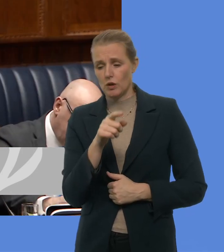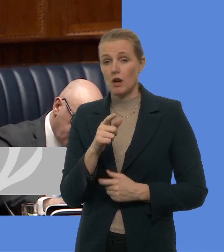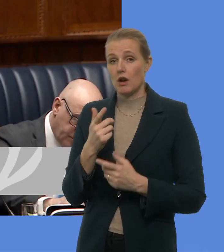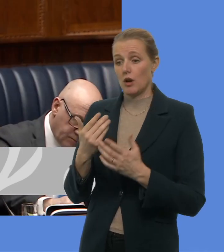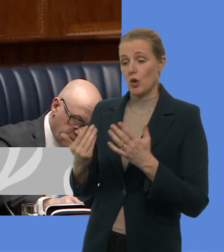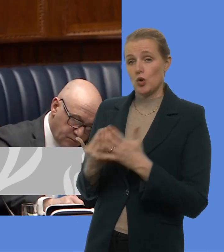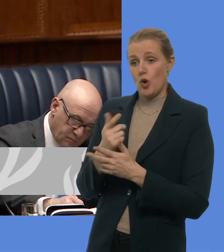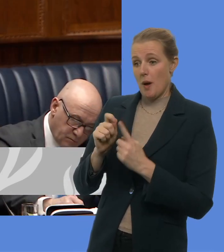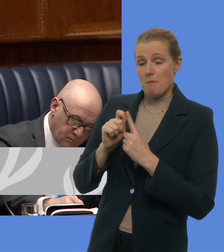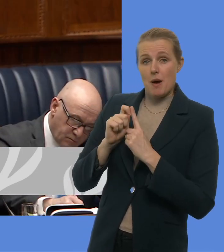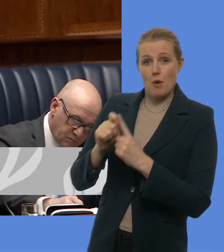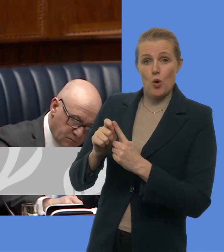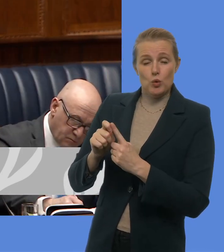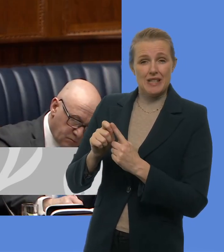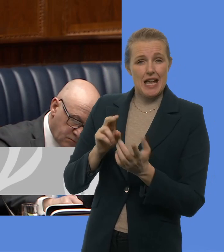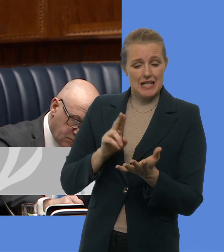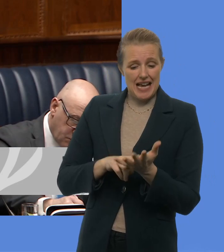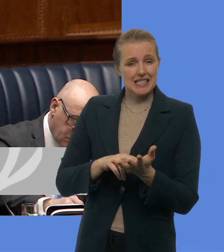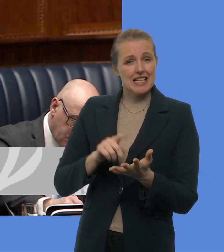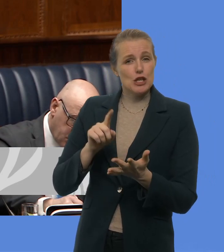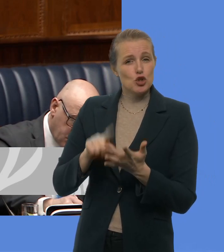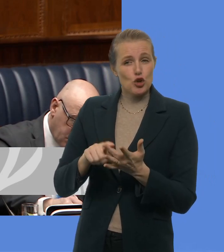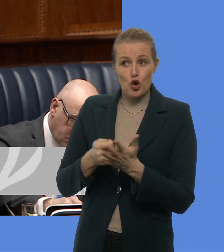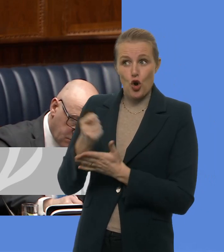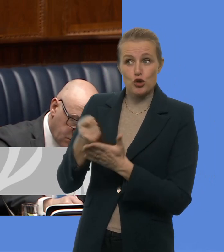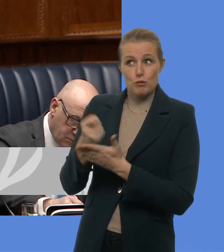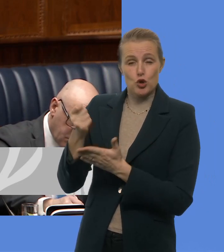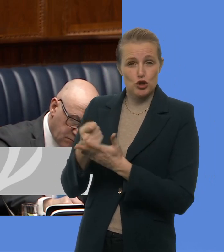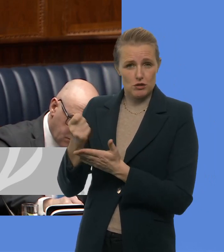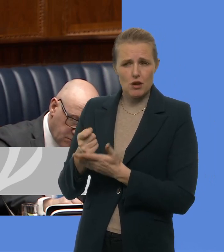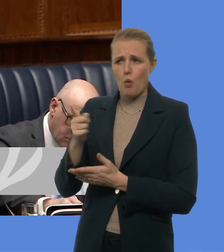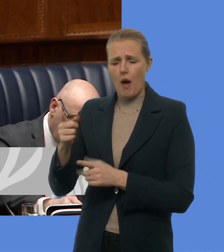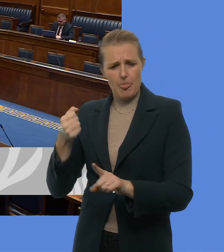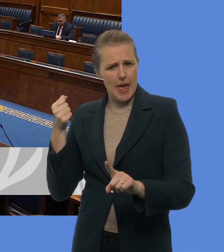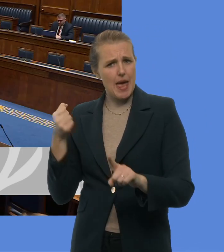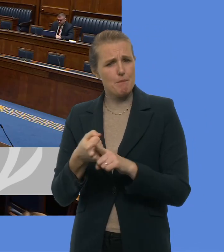proposed increase in national insurance contributions have on our community pharmacies in Northern Ireland?